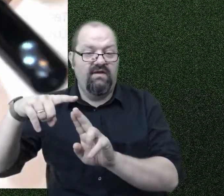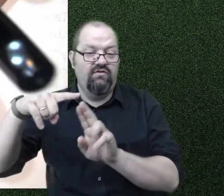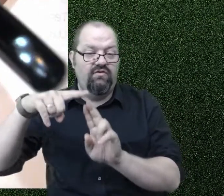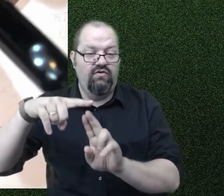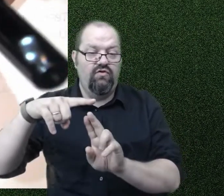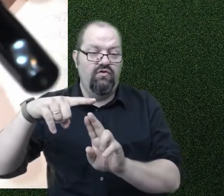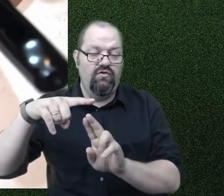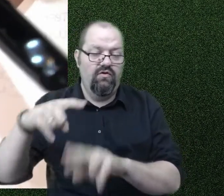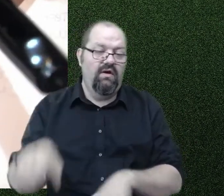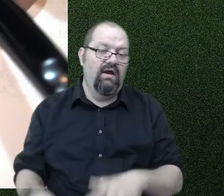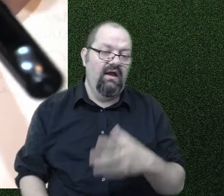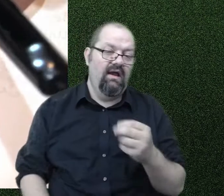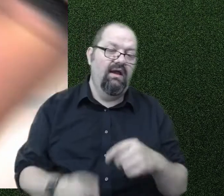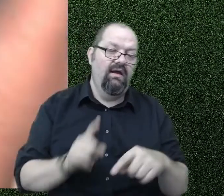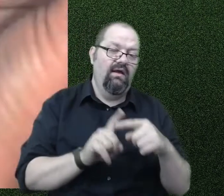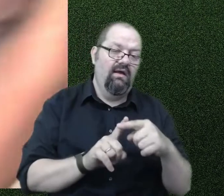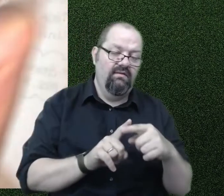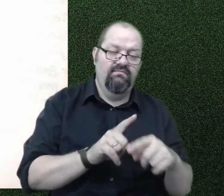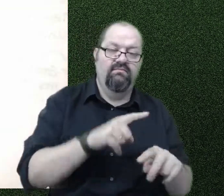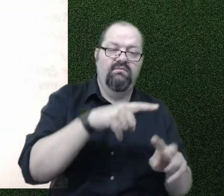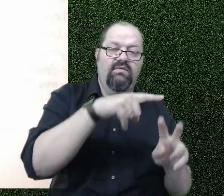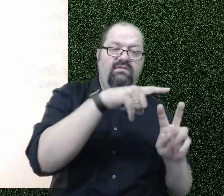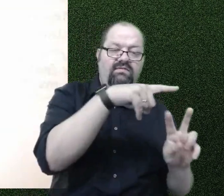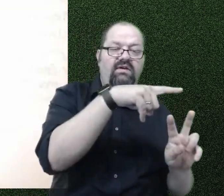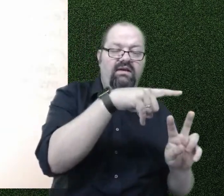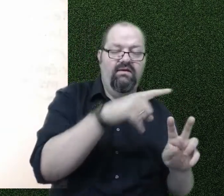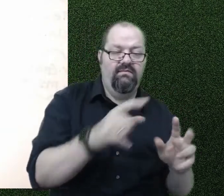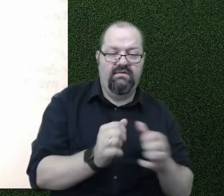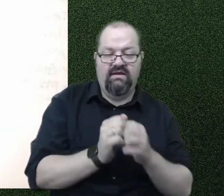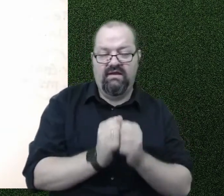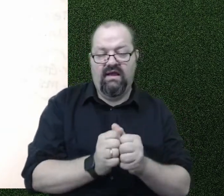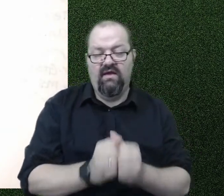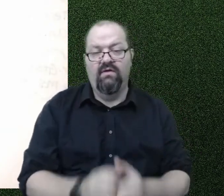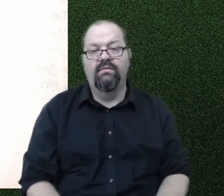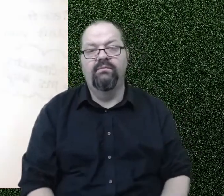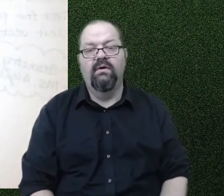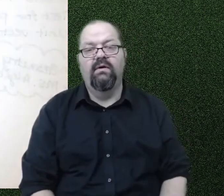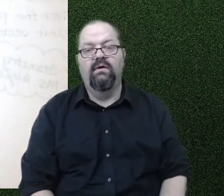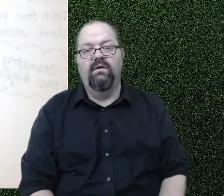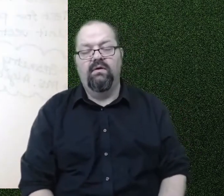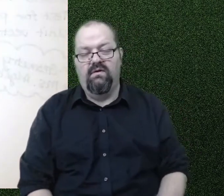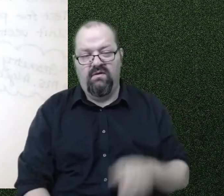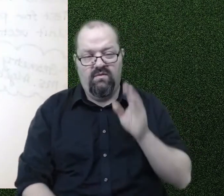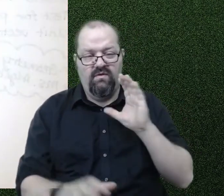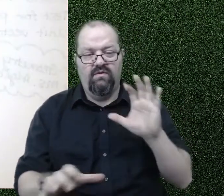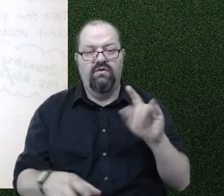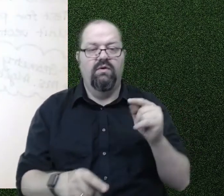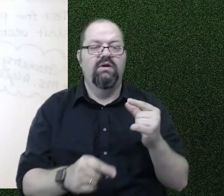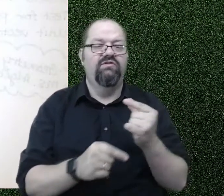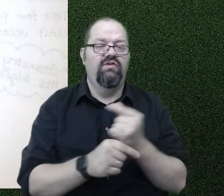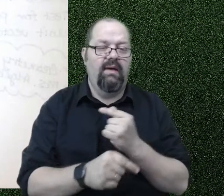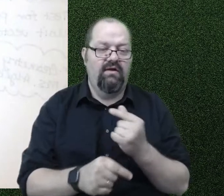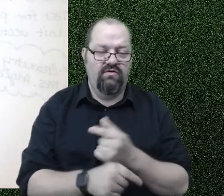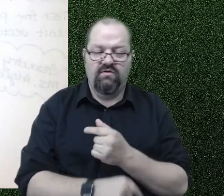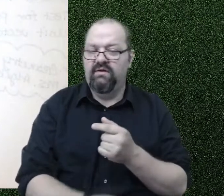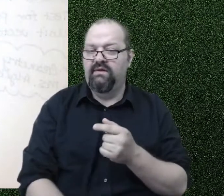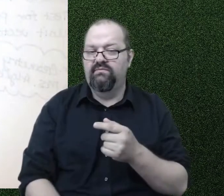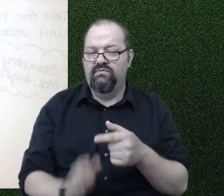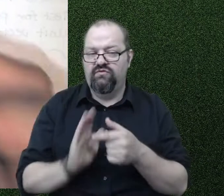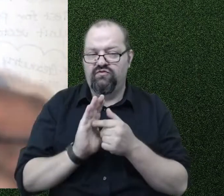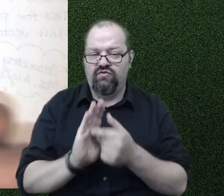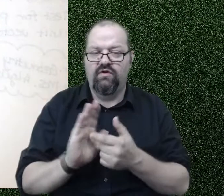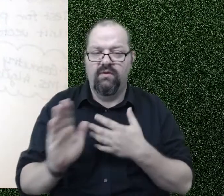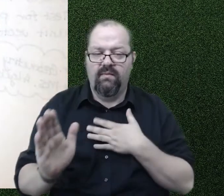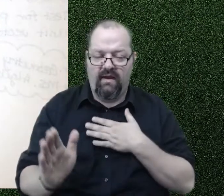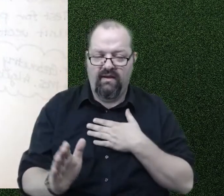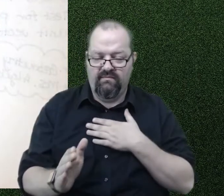and v with components v1 and v2 together. I'm going to do it geometrically. I'm going to show you in my picture.